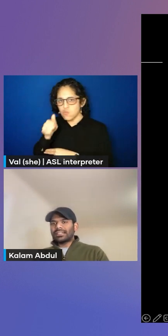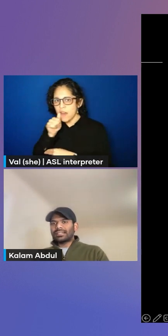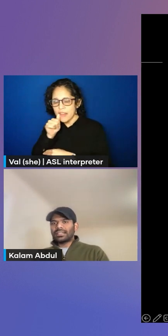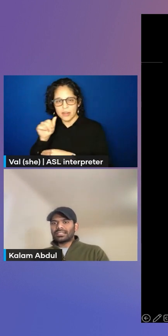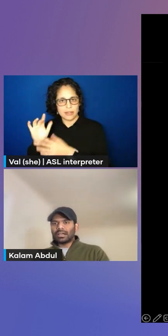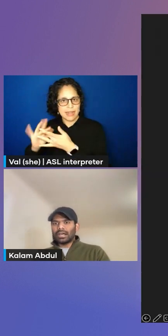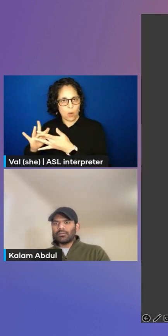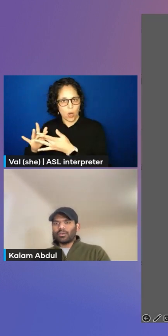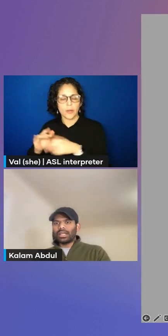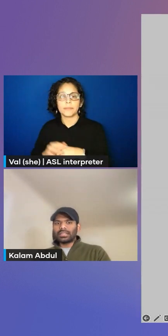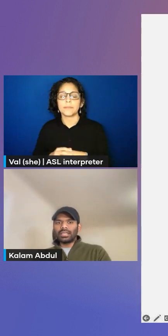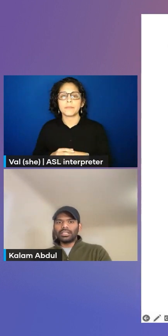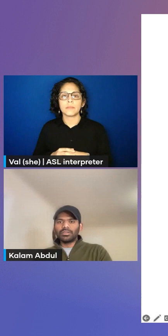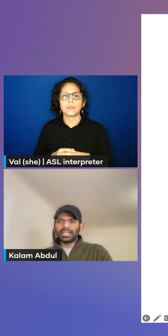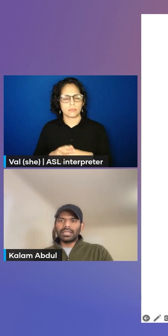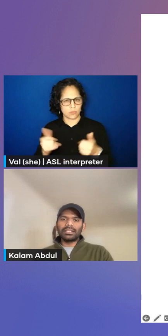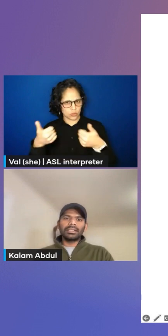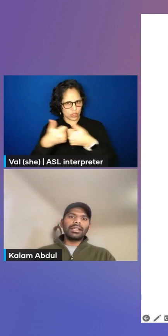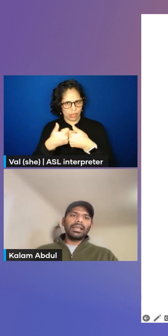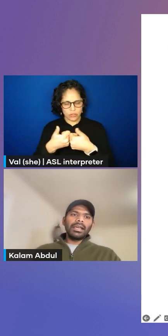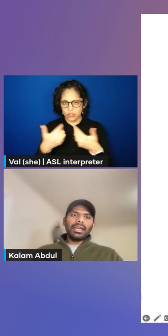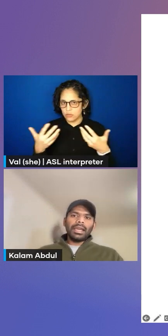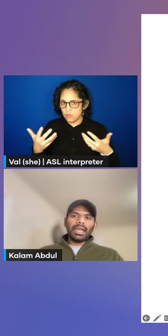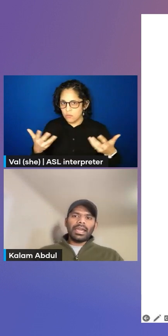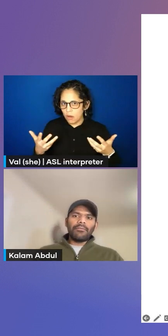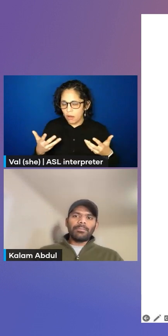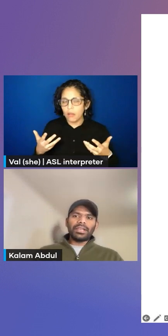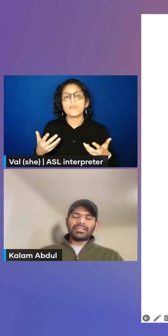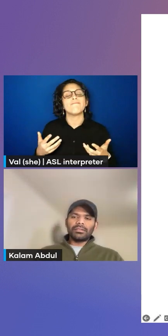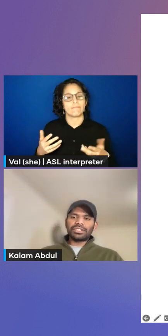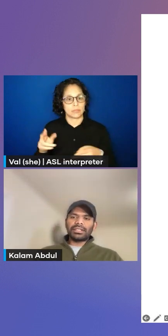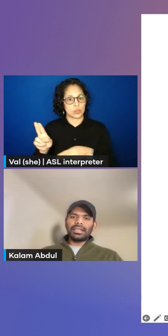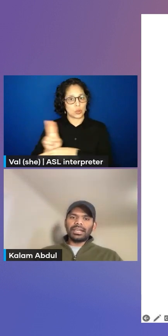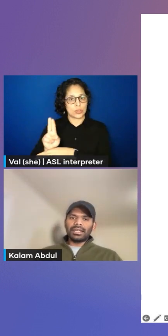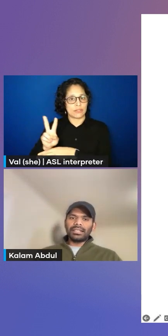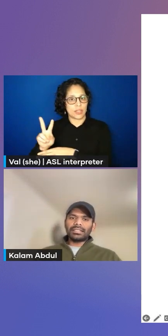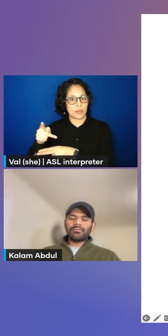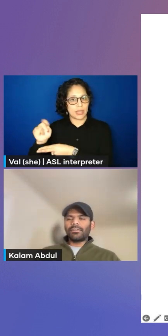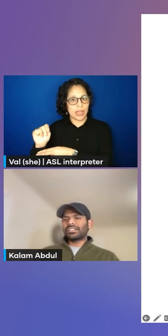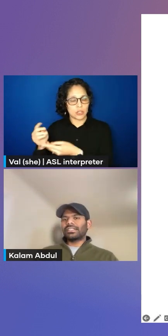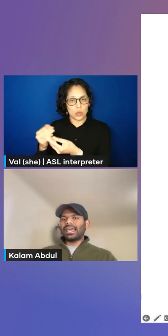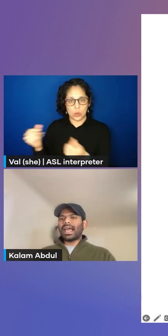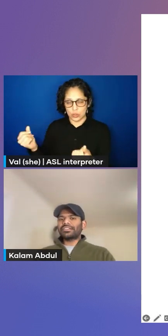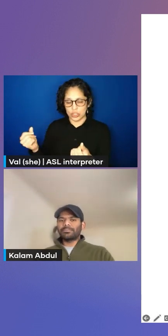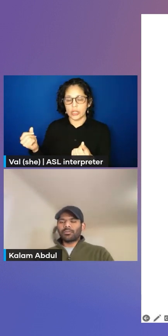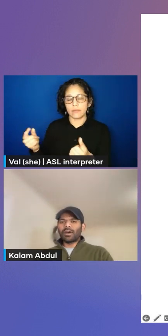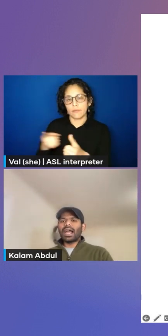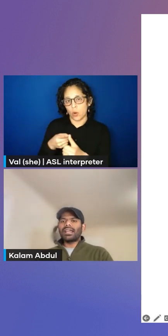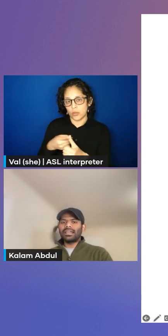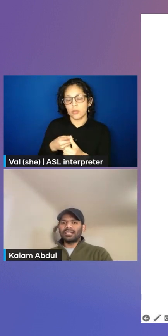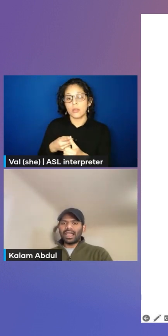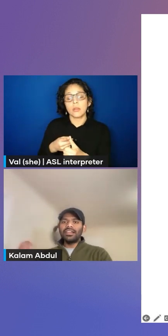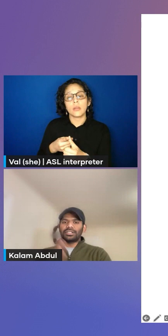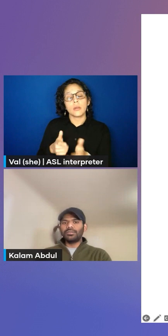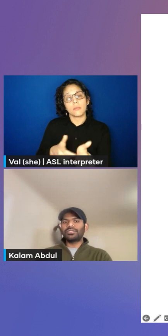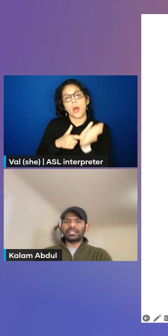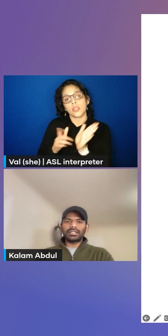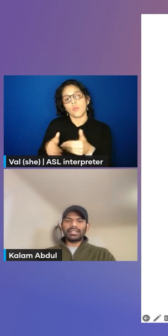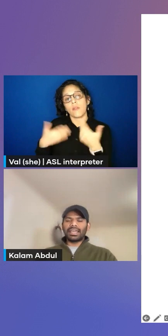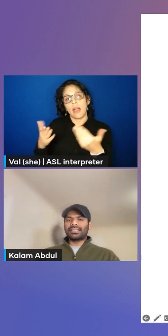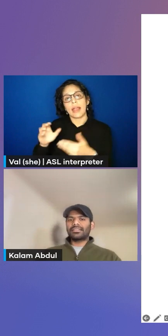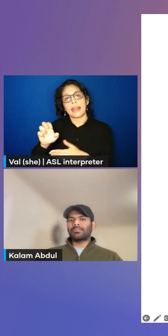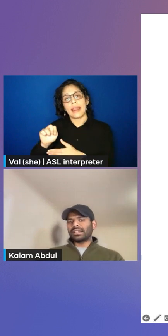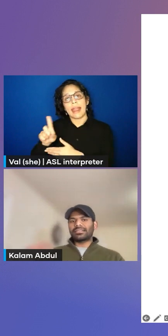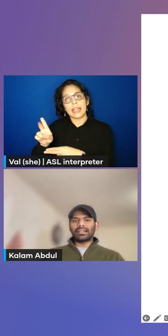the challenges with using a VPN solution is, first, they had to provide end